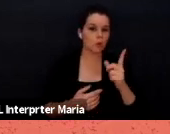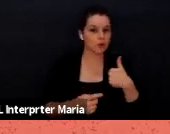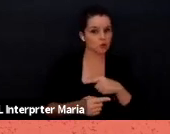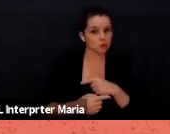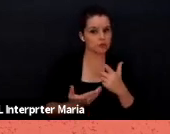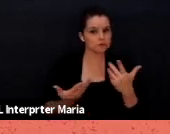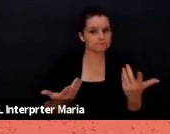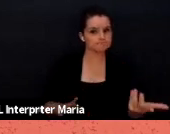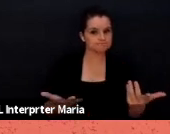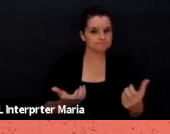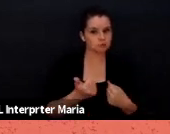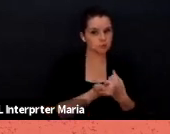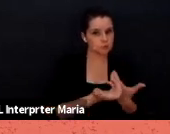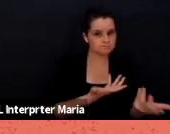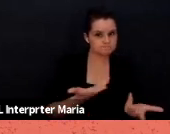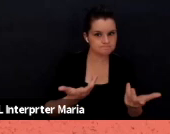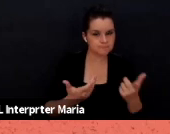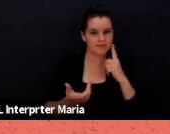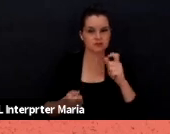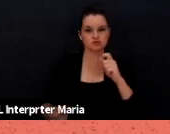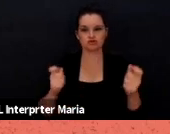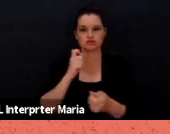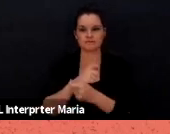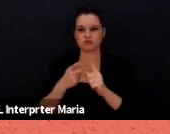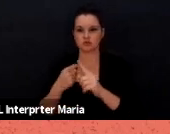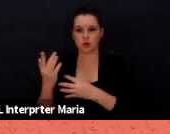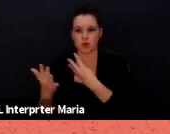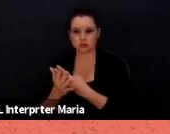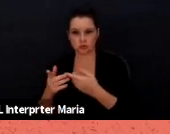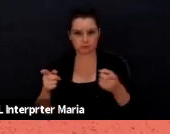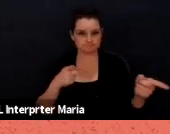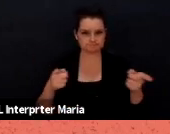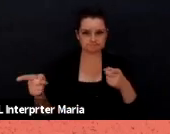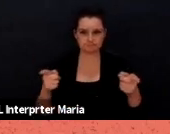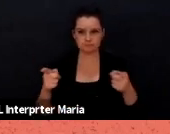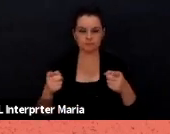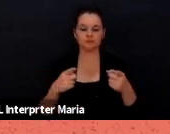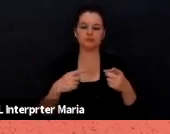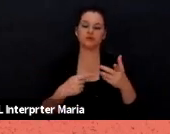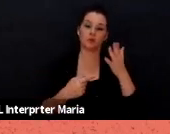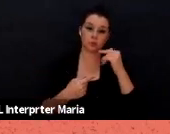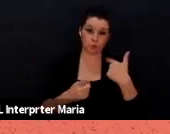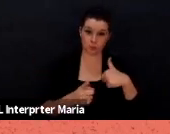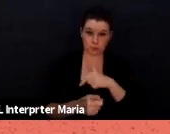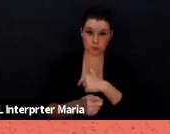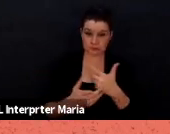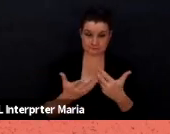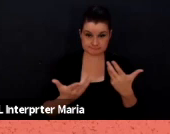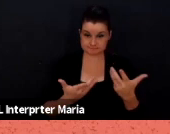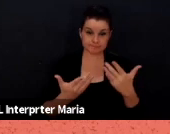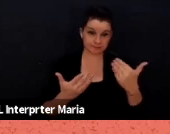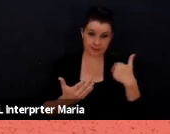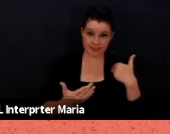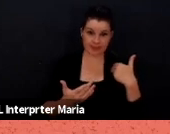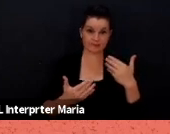lie in the transformative to carceral space. Because while we may, you know, have